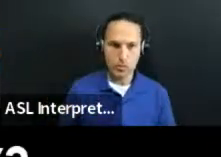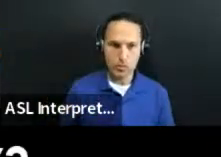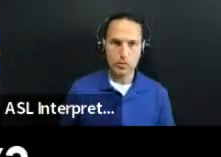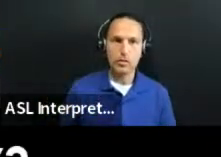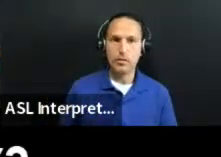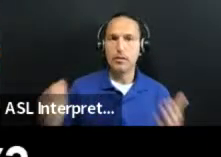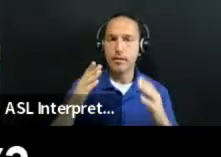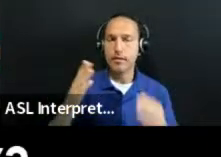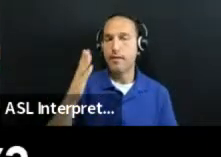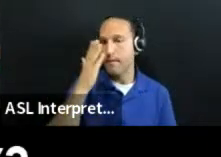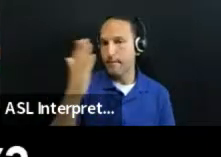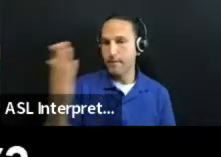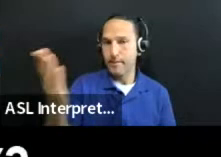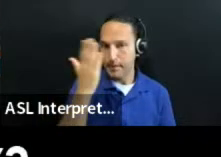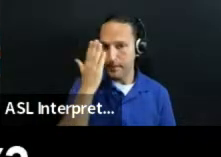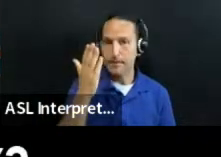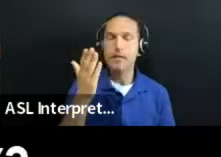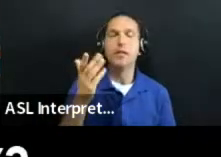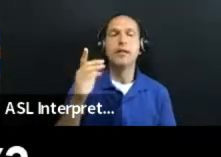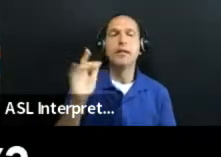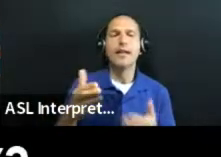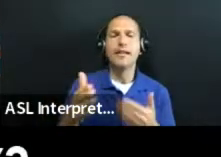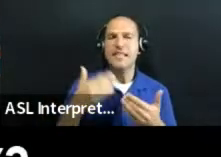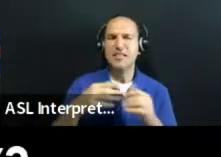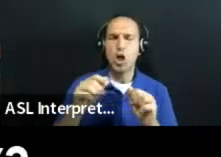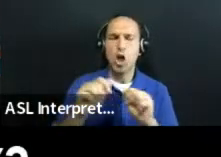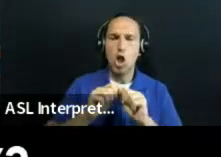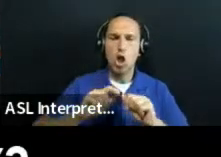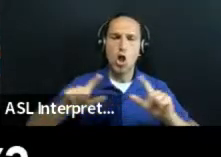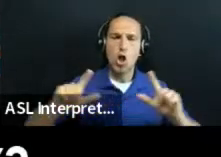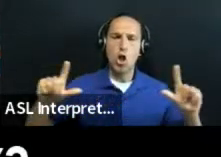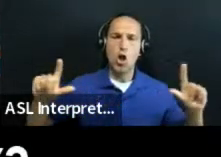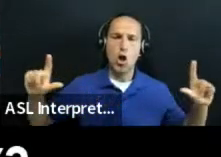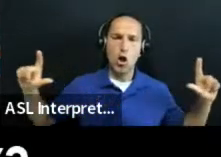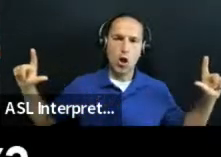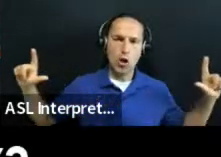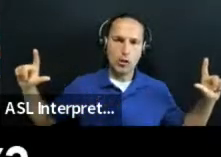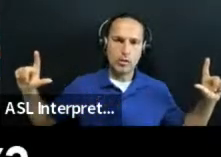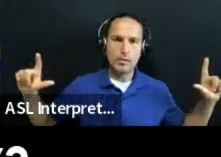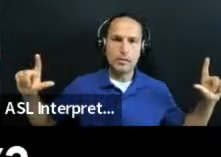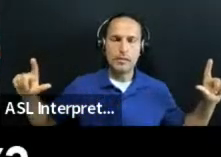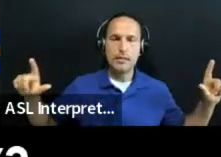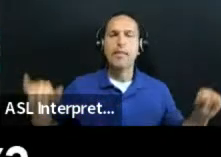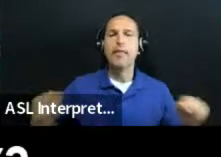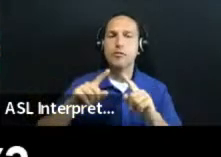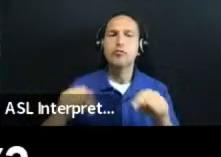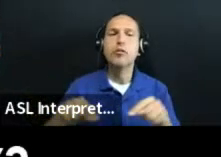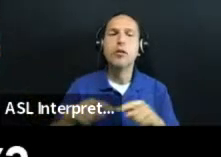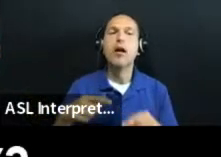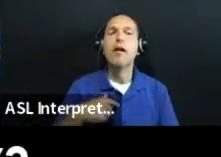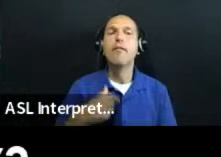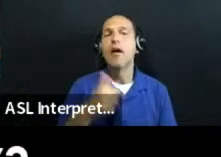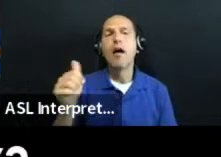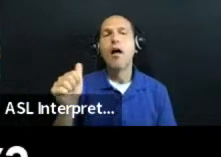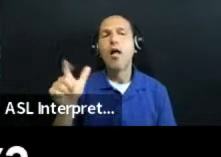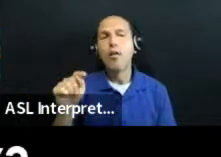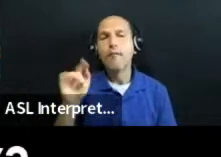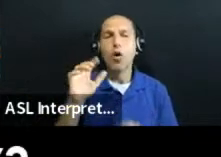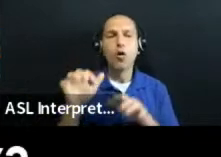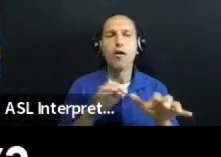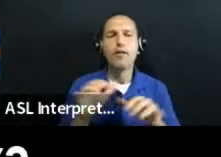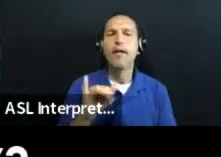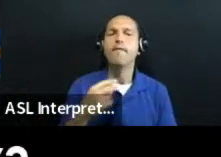Magnifiers for low vision users, they enlarge the content of the screen. And alternatives to keyboards such as